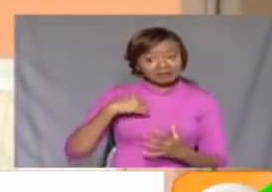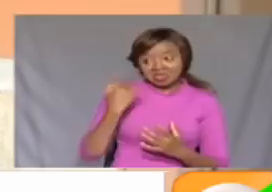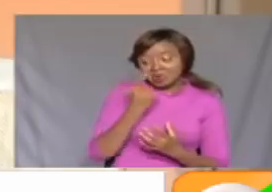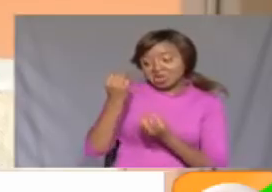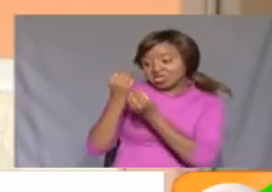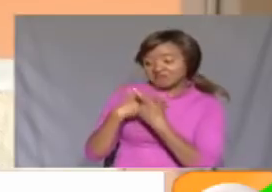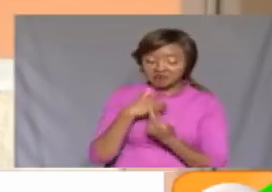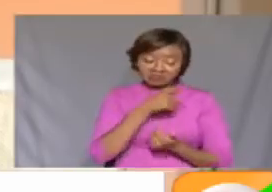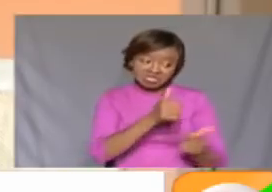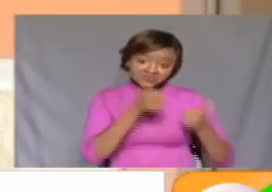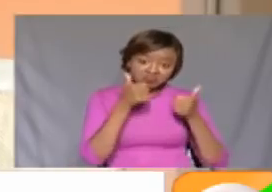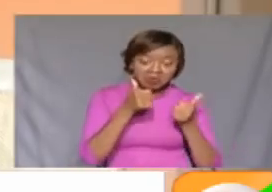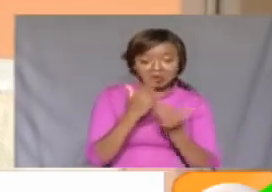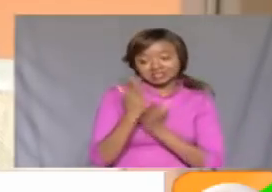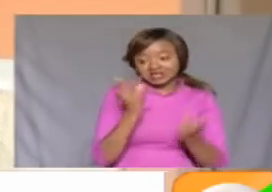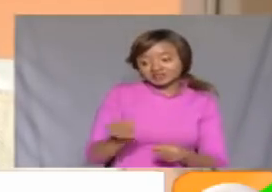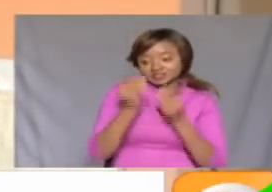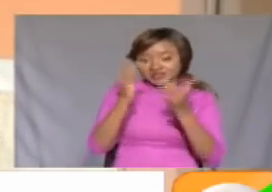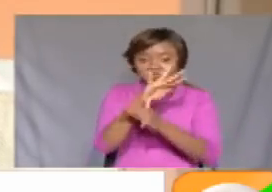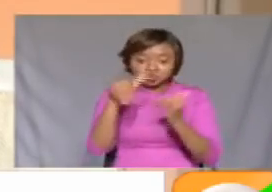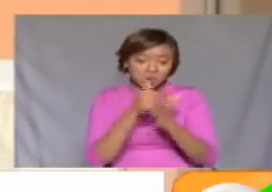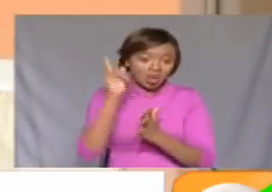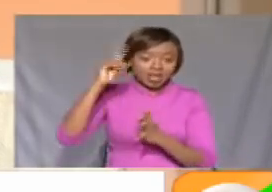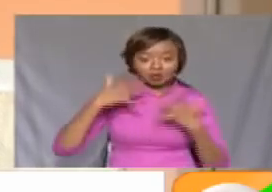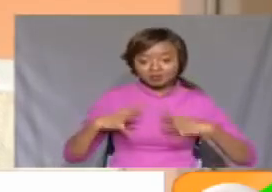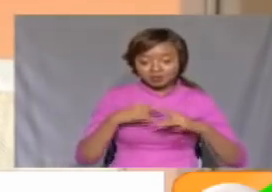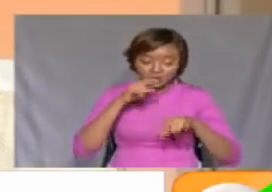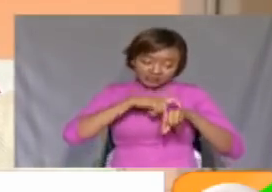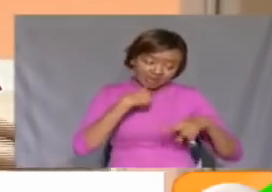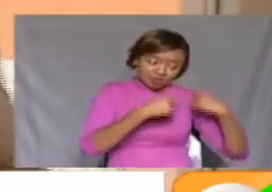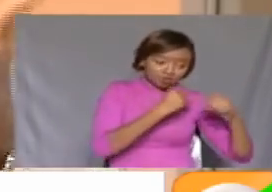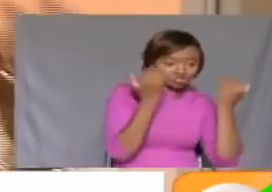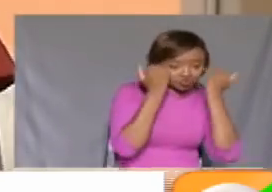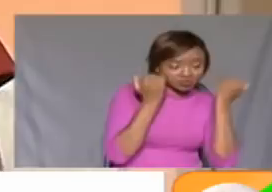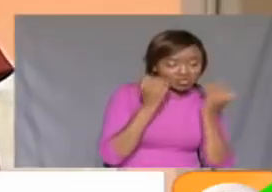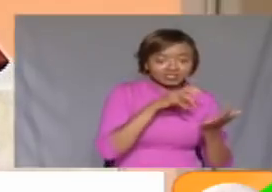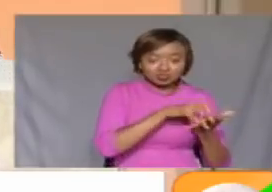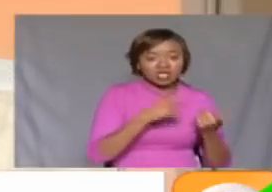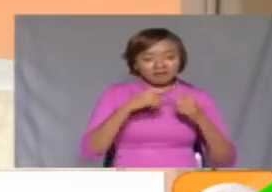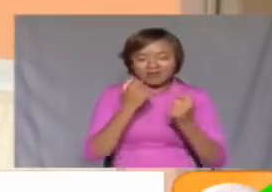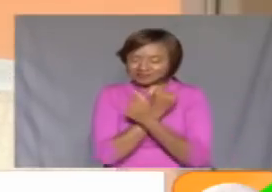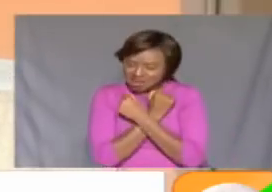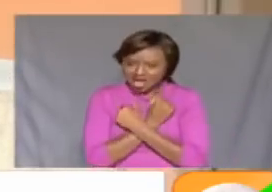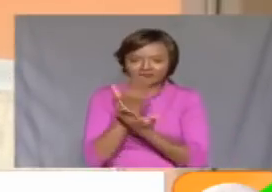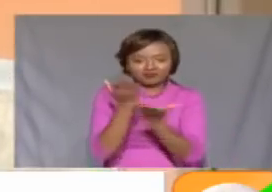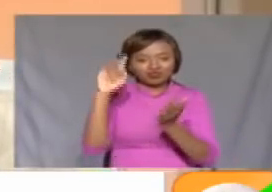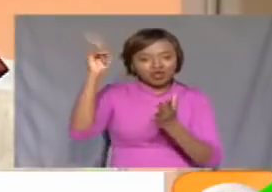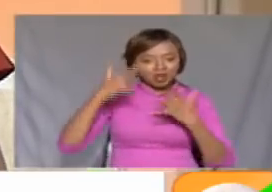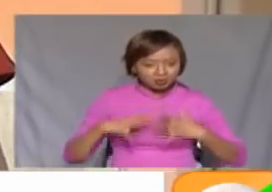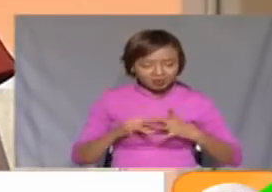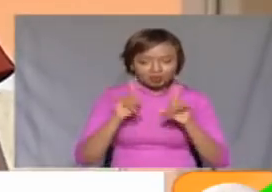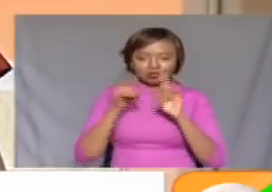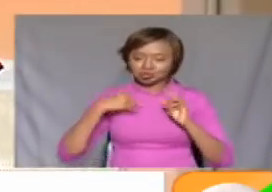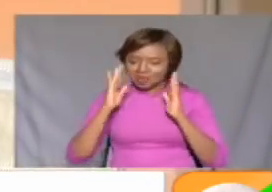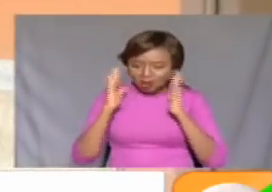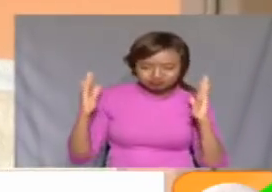good thing on service delivery to the great people of Nairobi as I deal with my court cases. And since I love you people of Nairobi and I have your